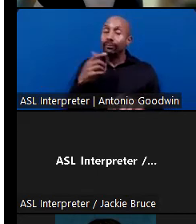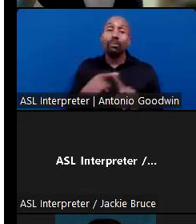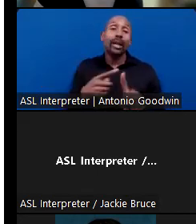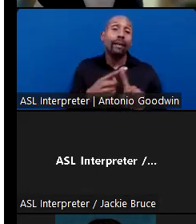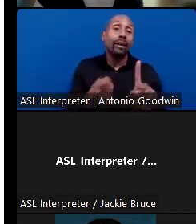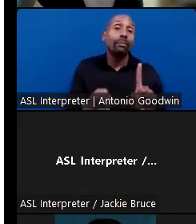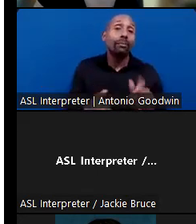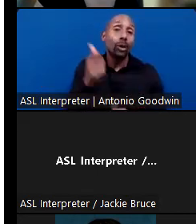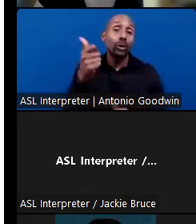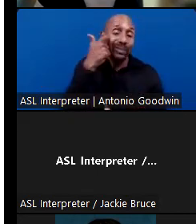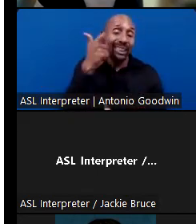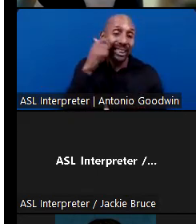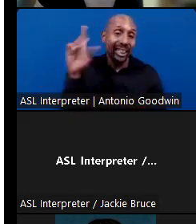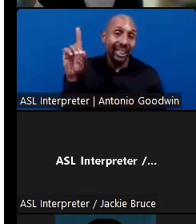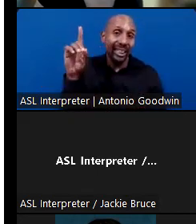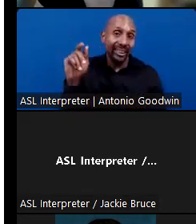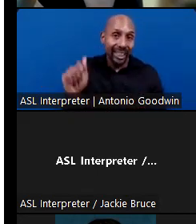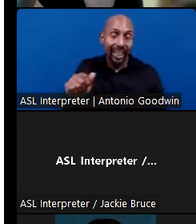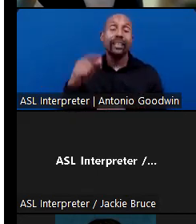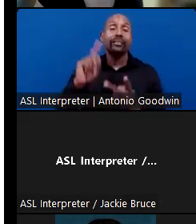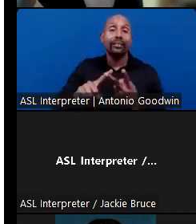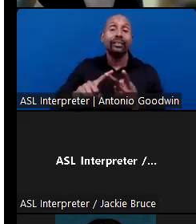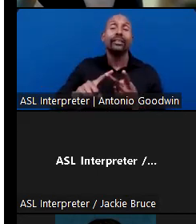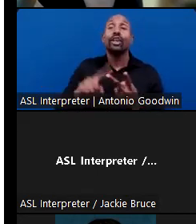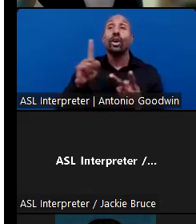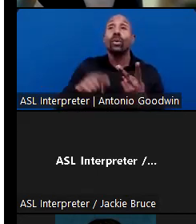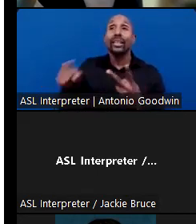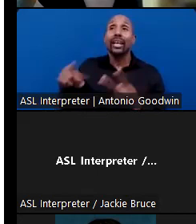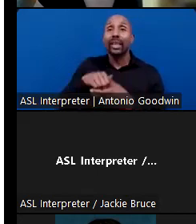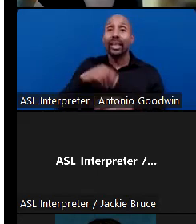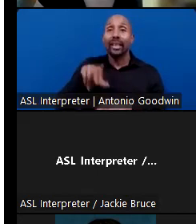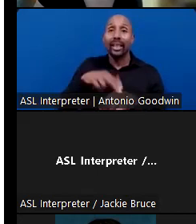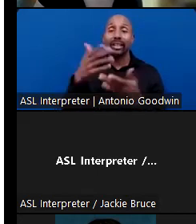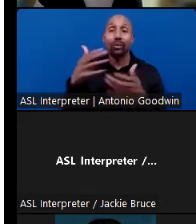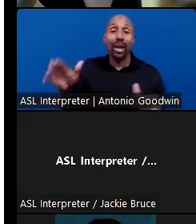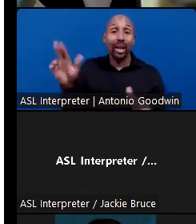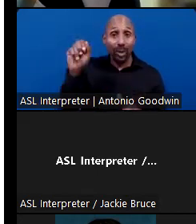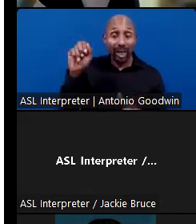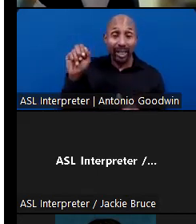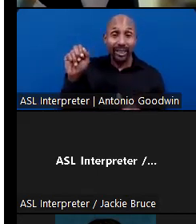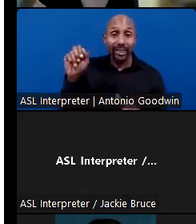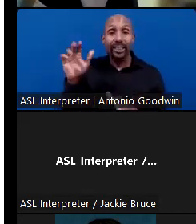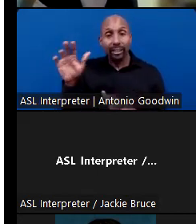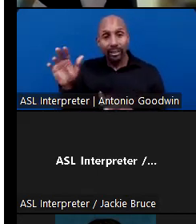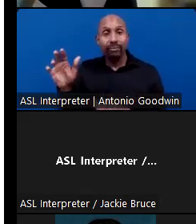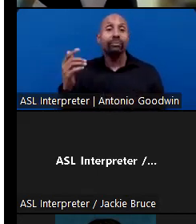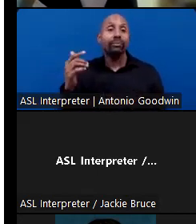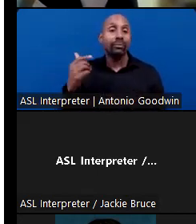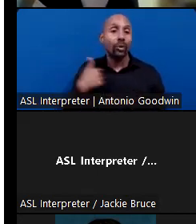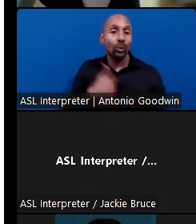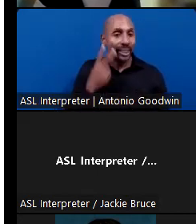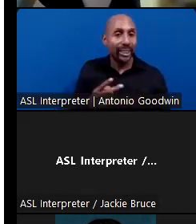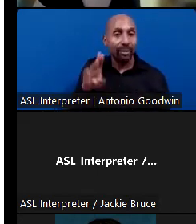going on in the US, but based on most recent data, BA.5 is the dominant